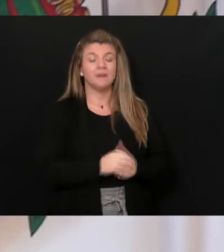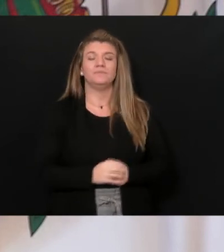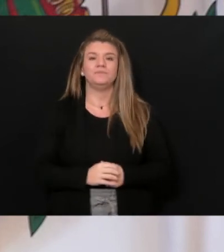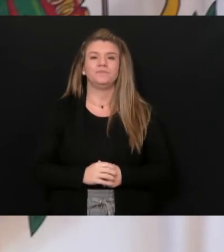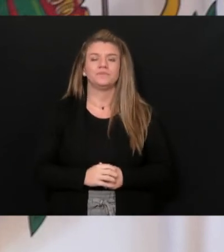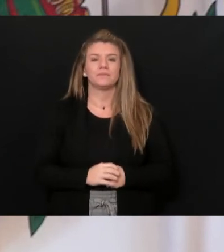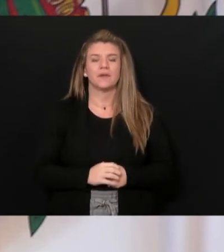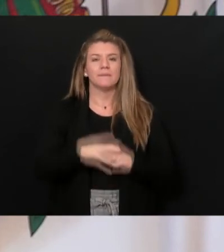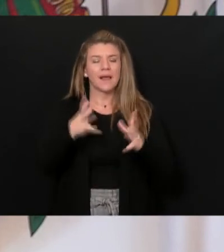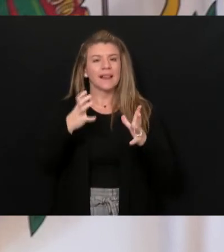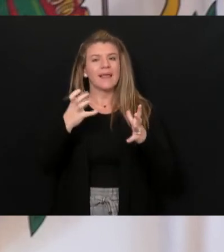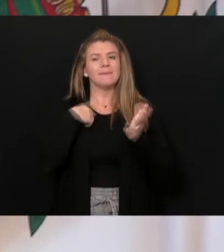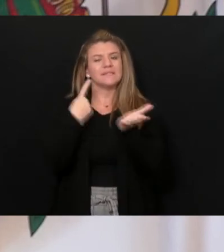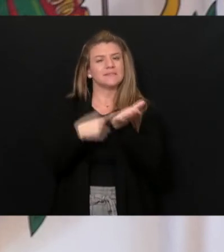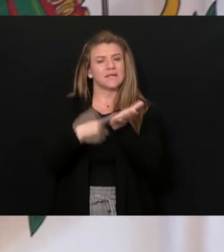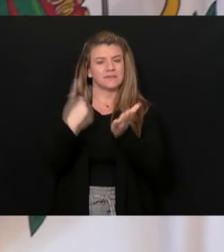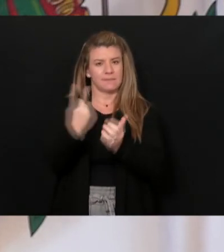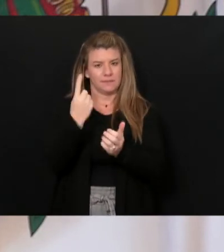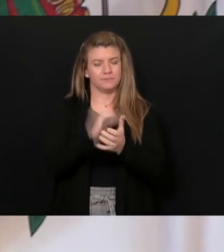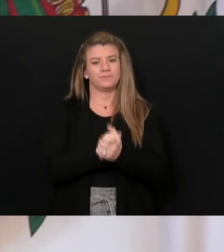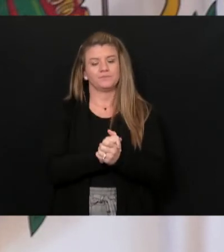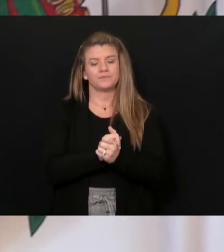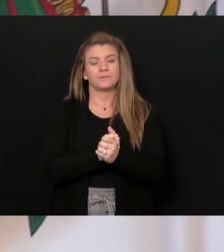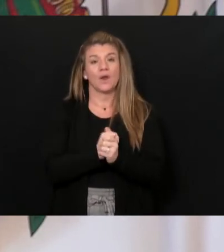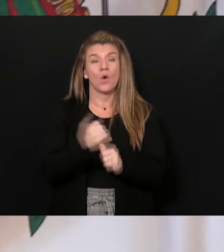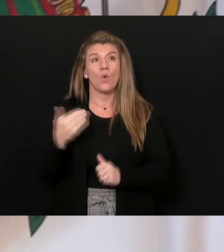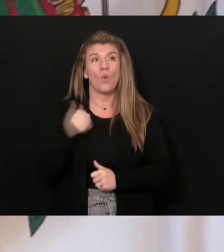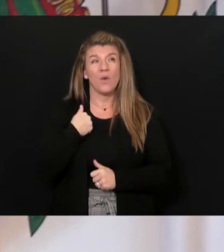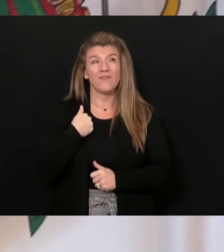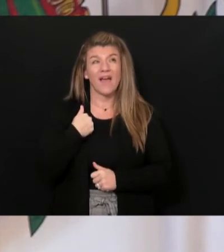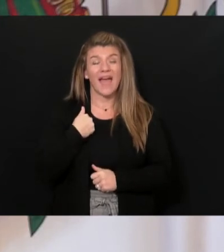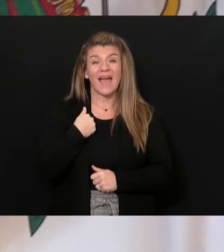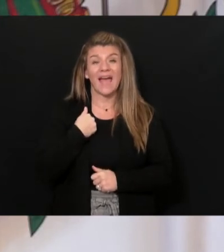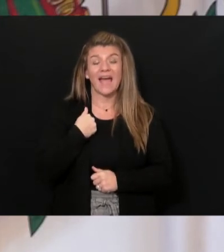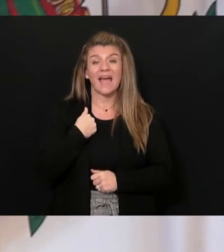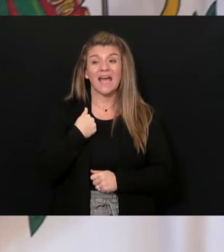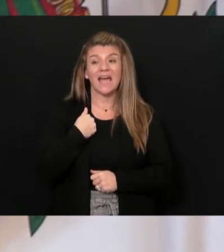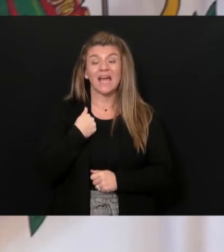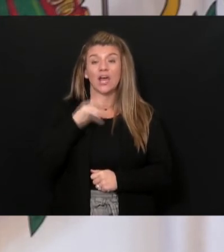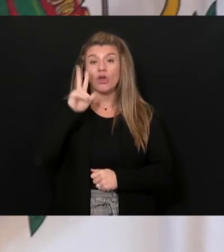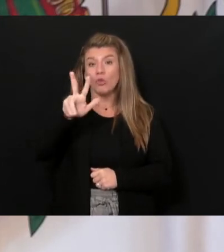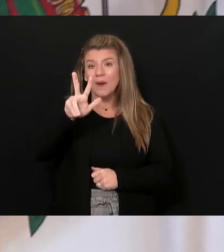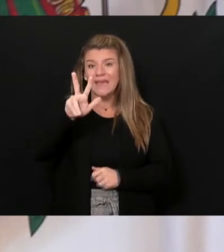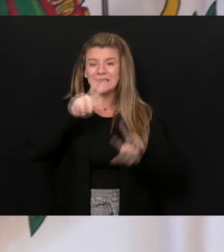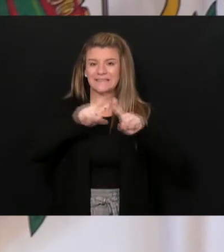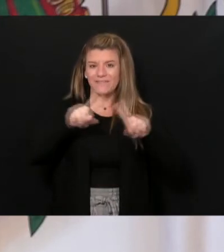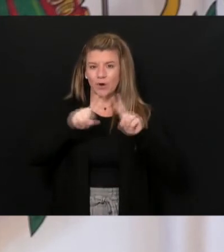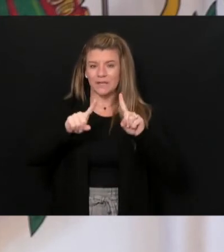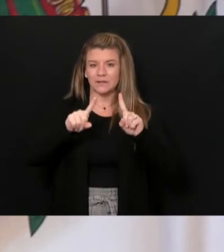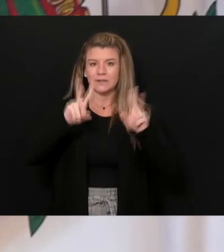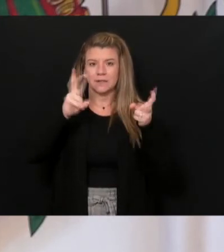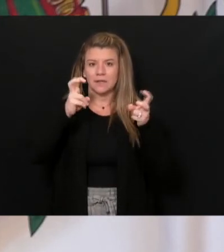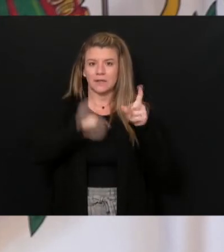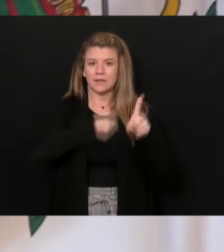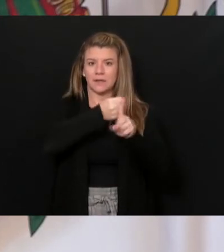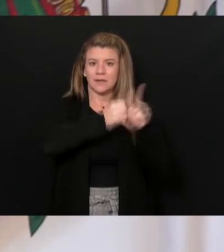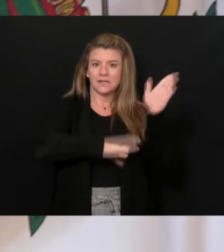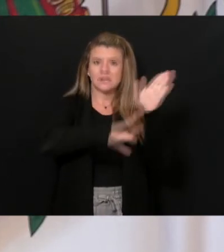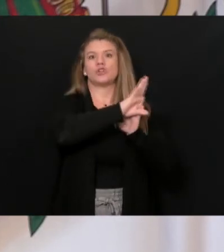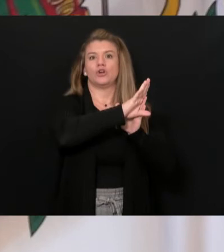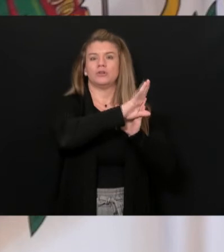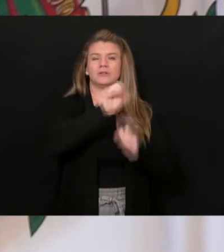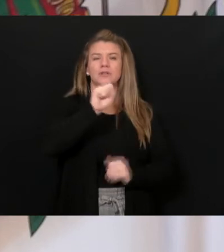of just touch on just this. We have had 3 different surges, and they